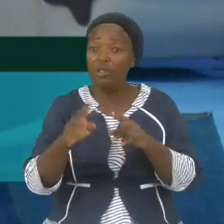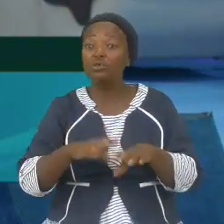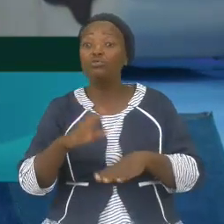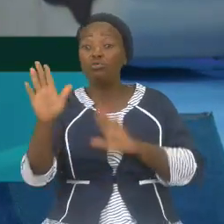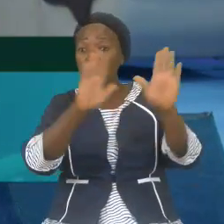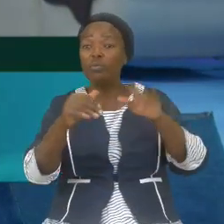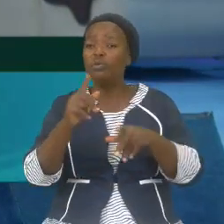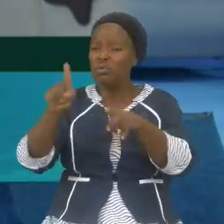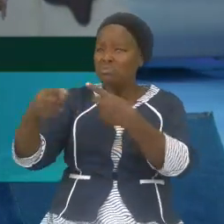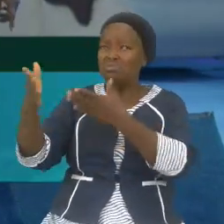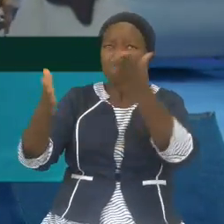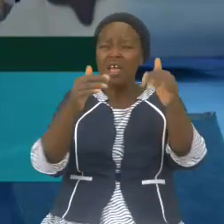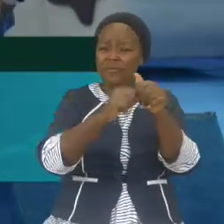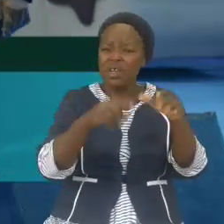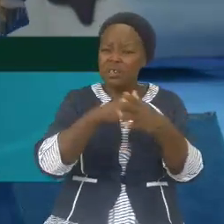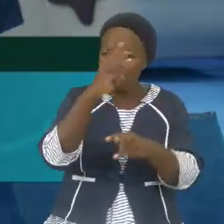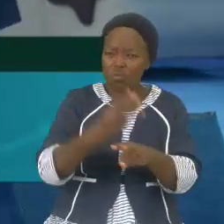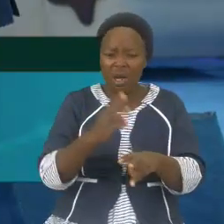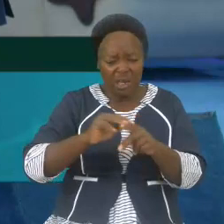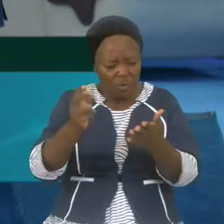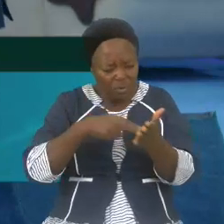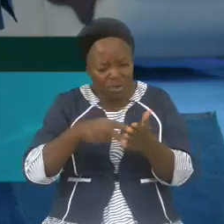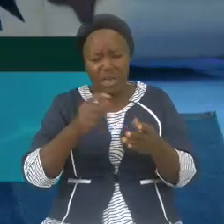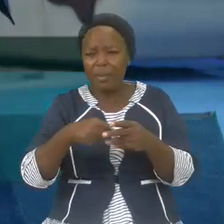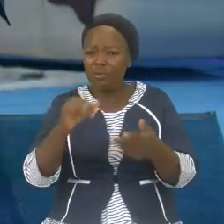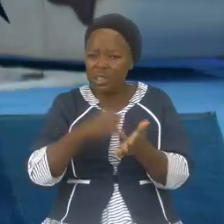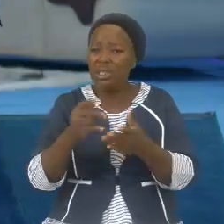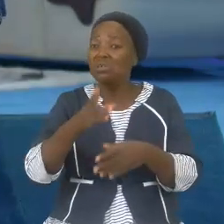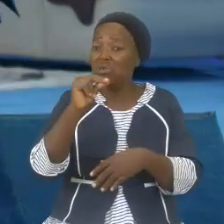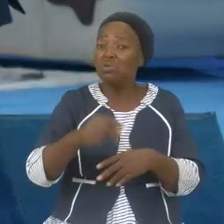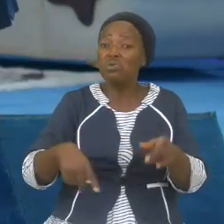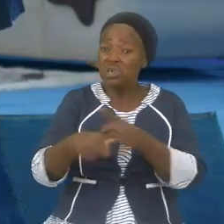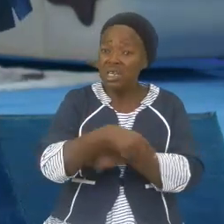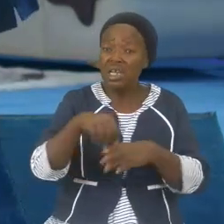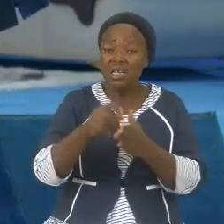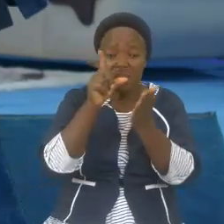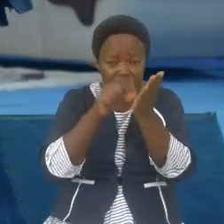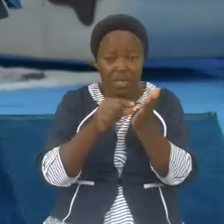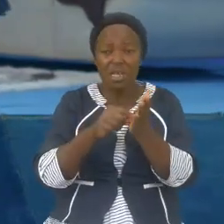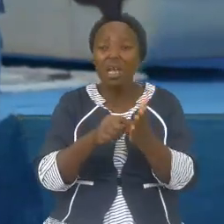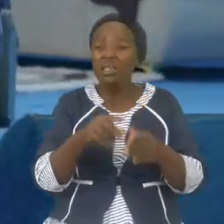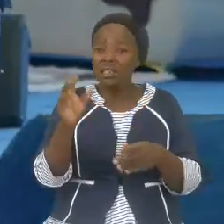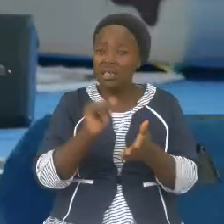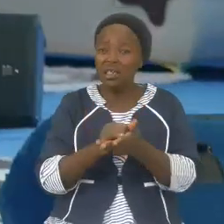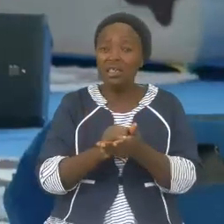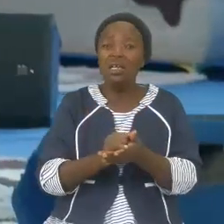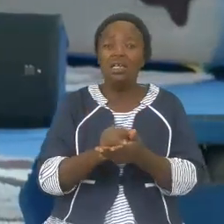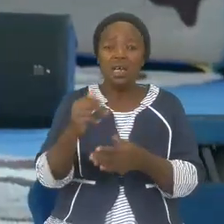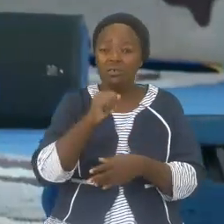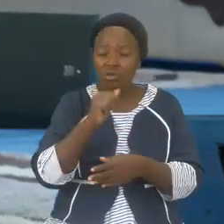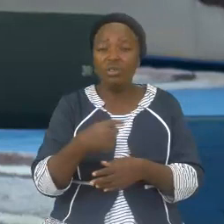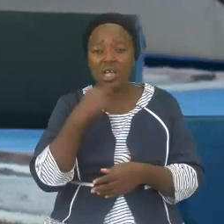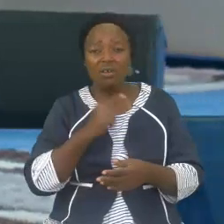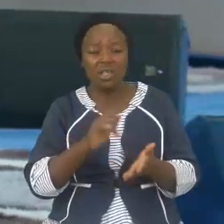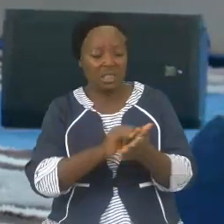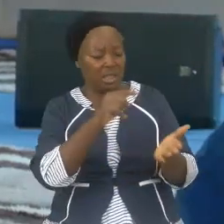we read about it. There is no day in the news, in the media, that they'll not report that this trouble is